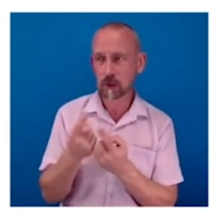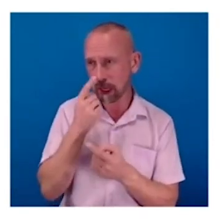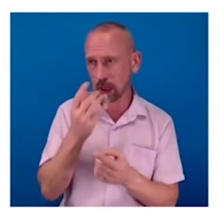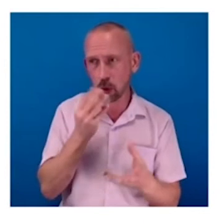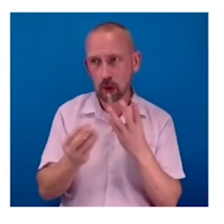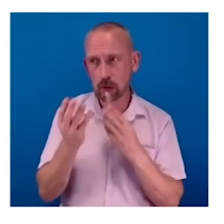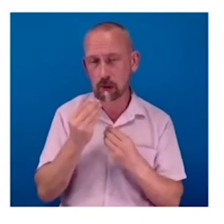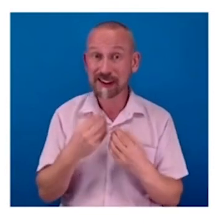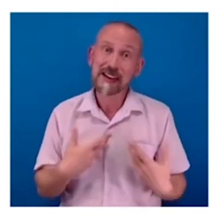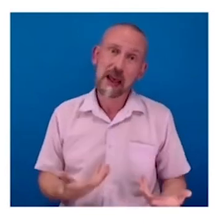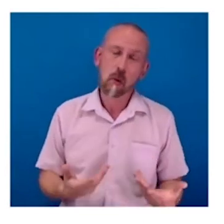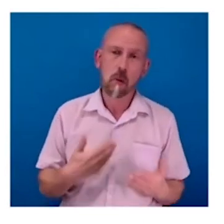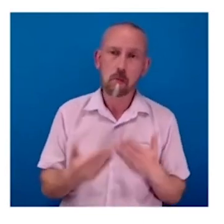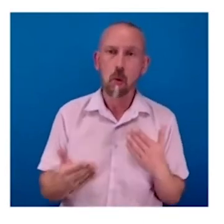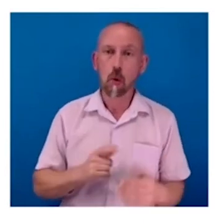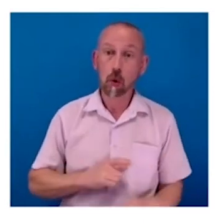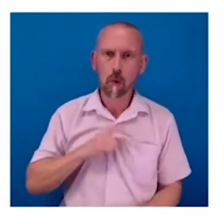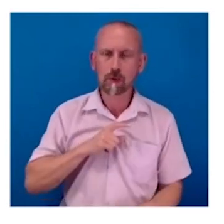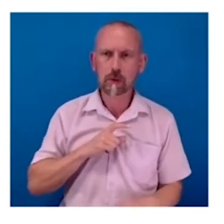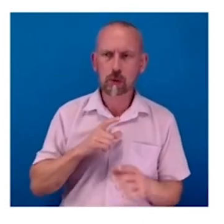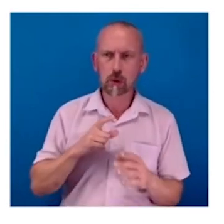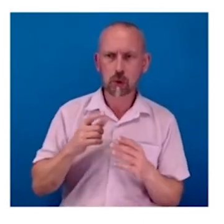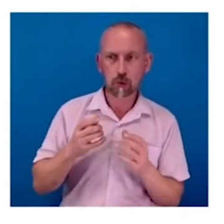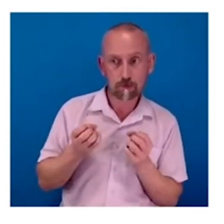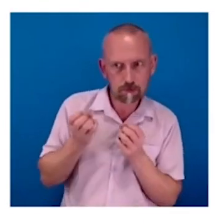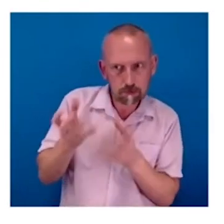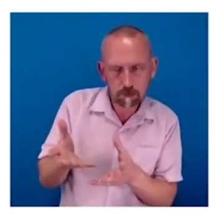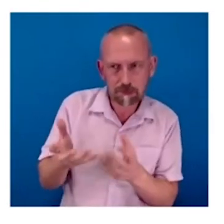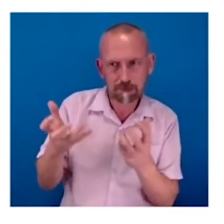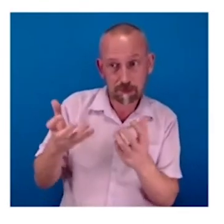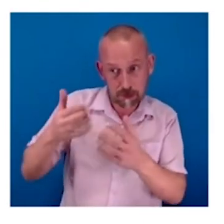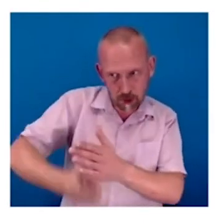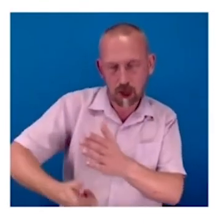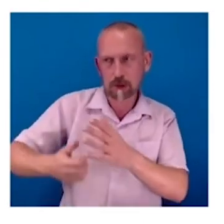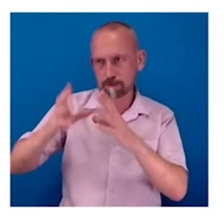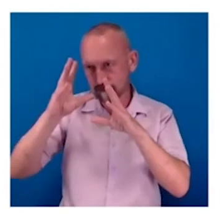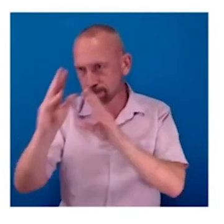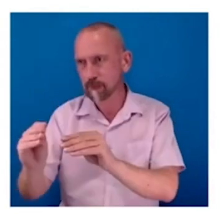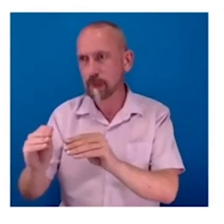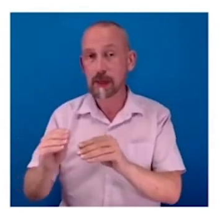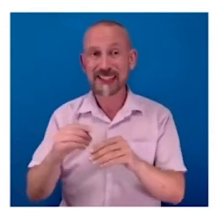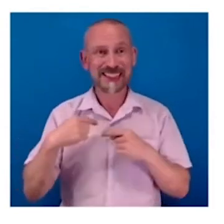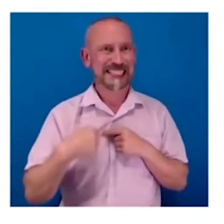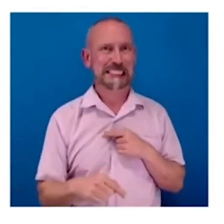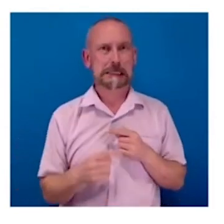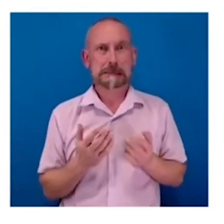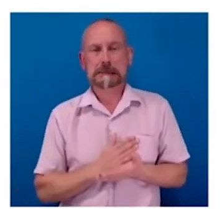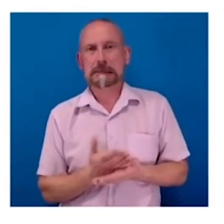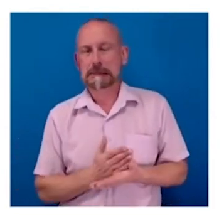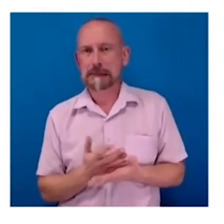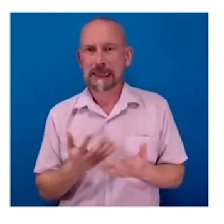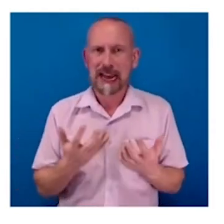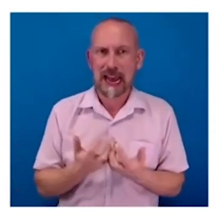about teeing people up even to give them the instructions to say, we didn't really know this year how you were going to use it or what you were going to get